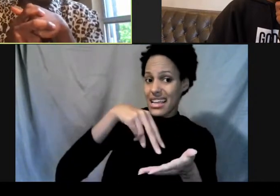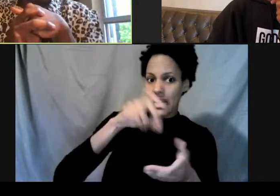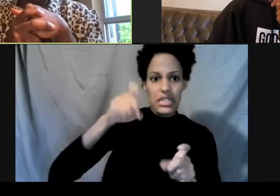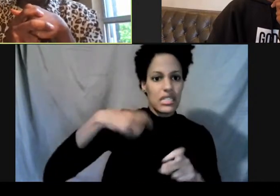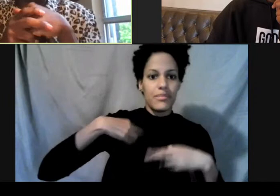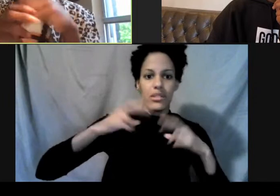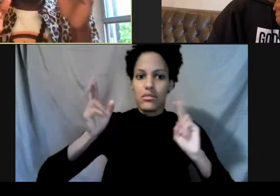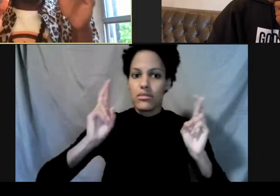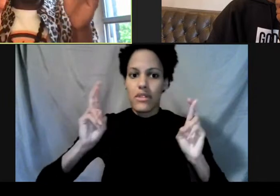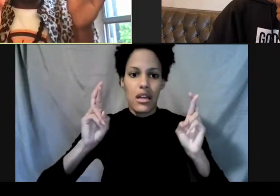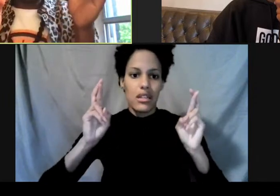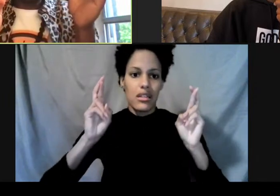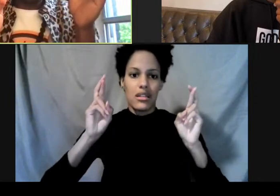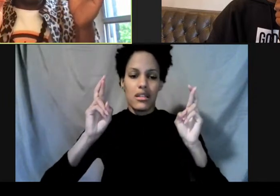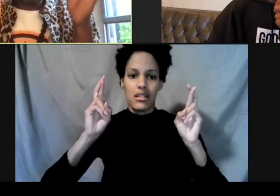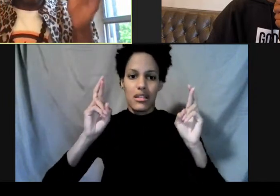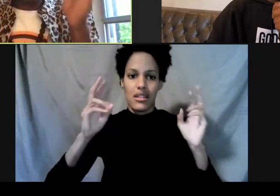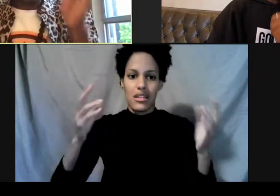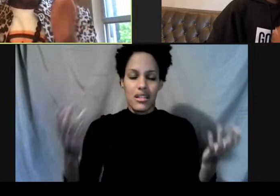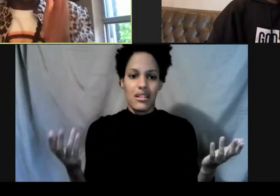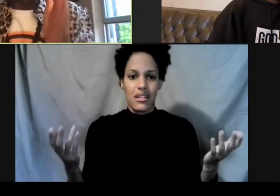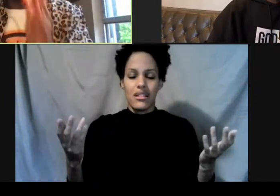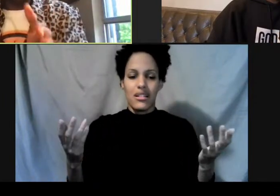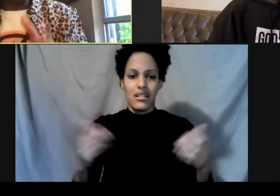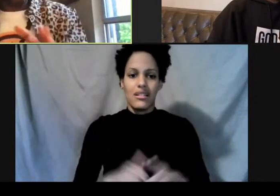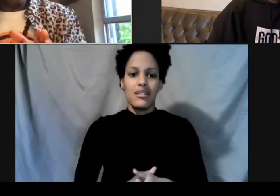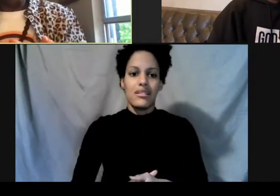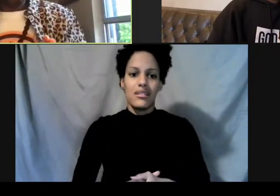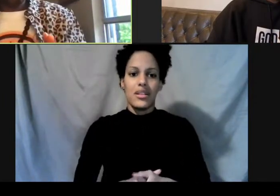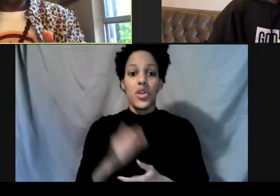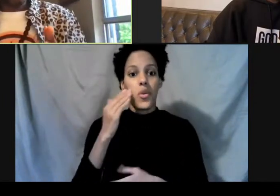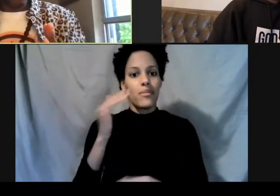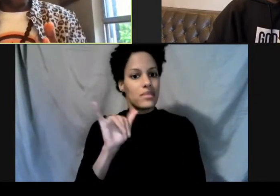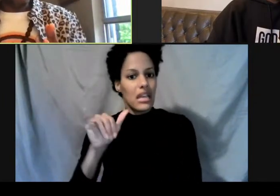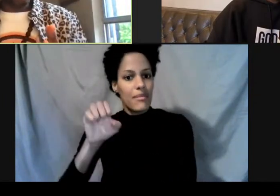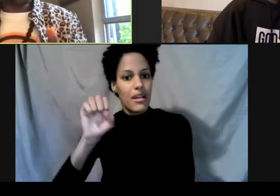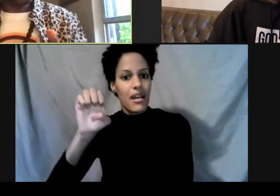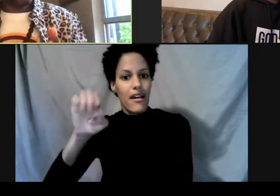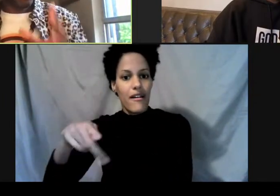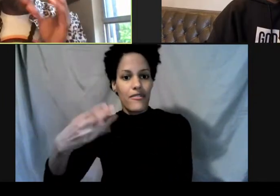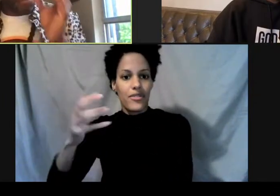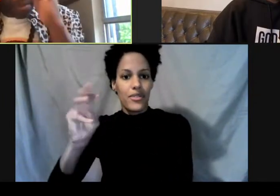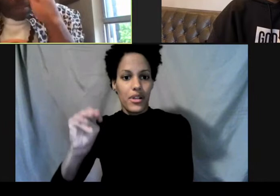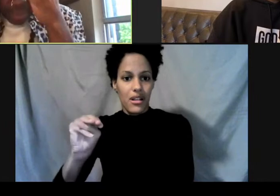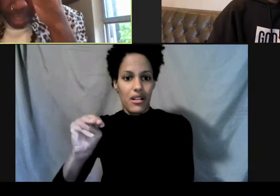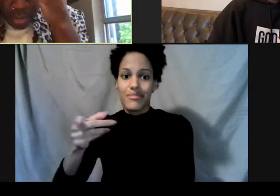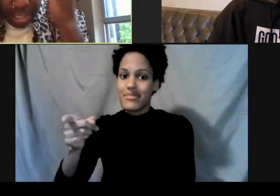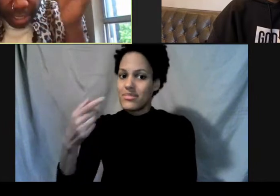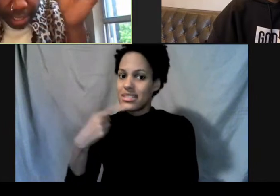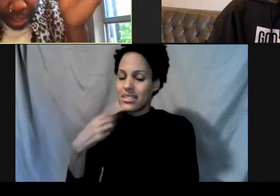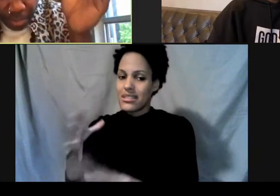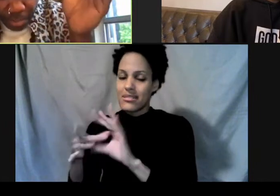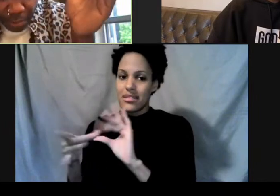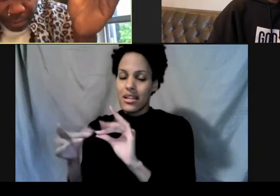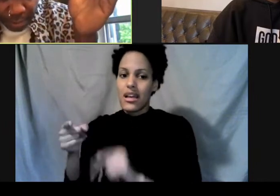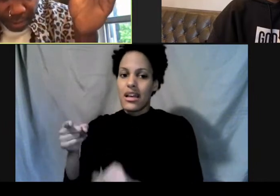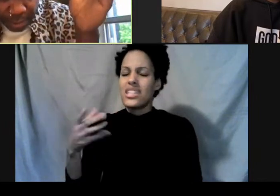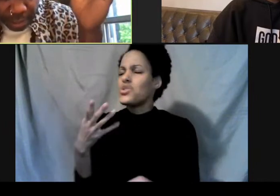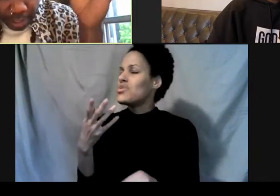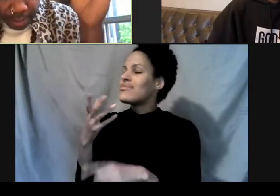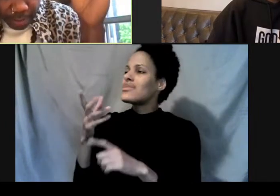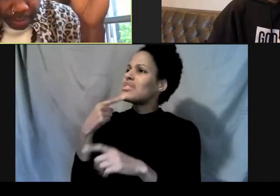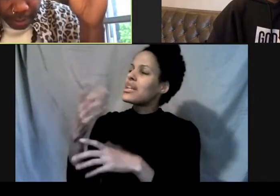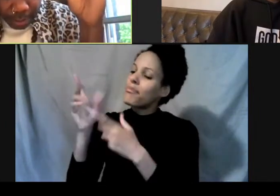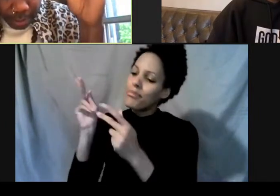because there's, like Ephraim was saying, and Ephraim, he articulated it perfectly.